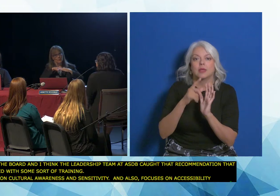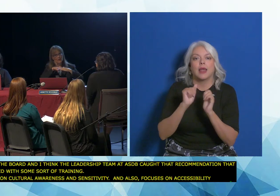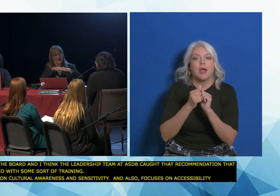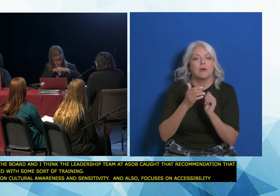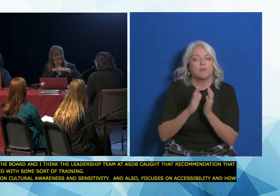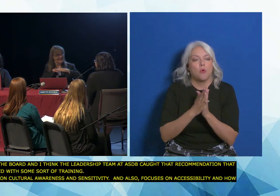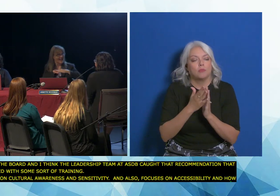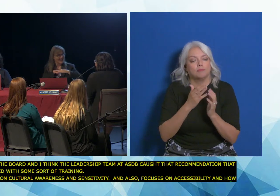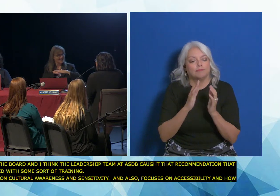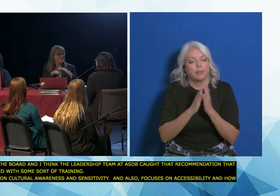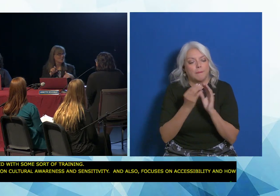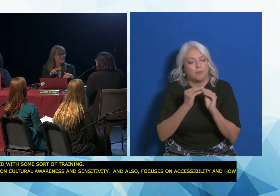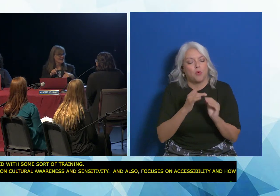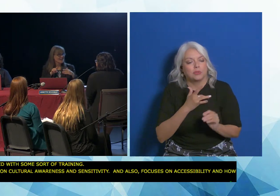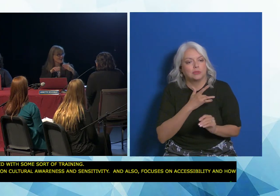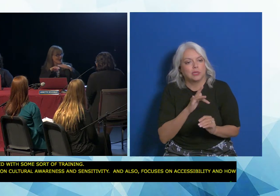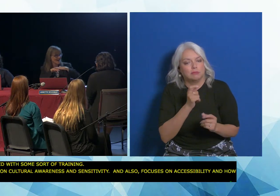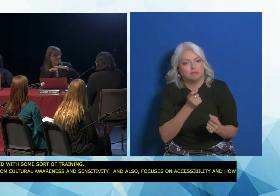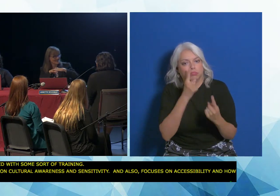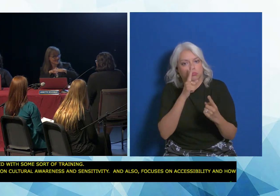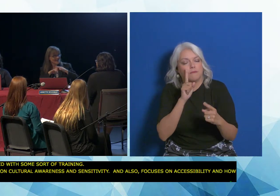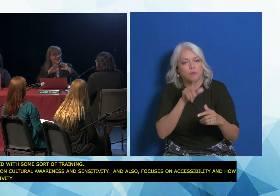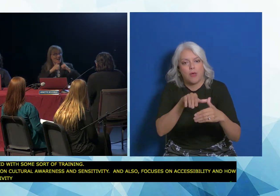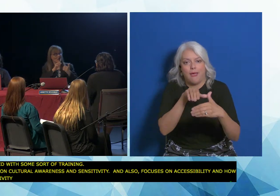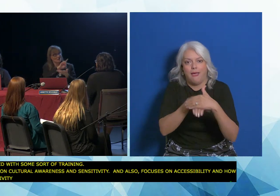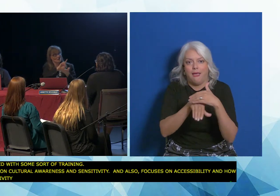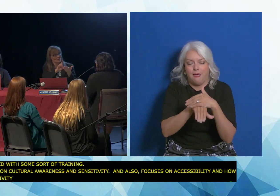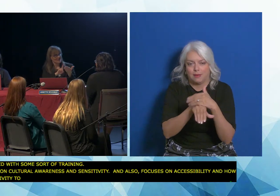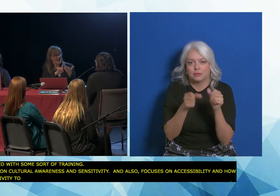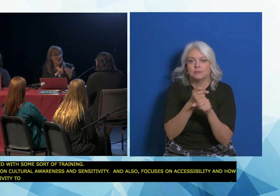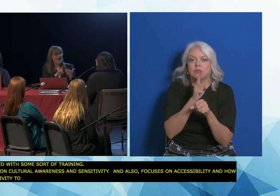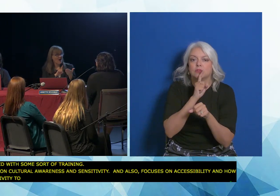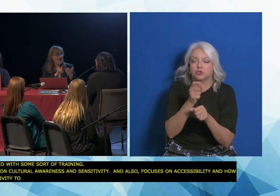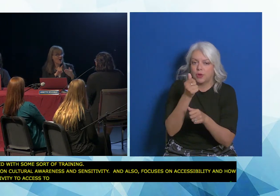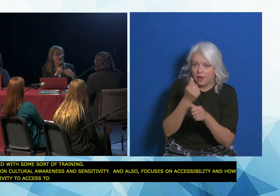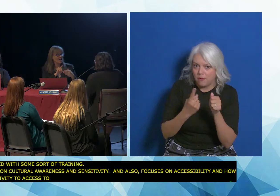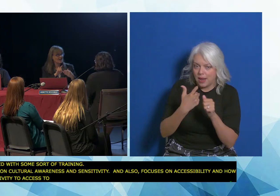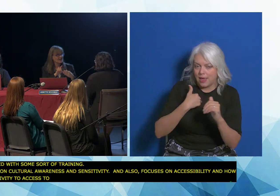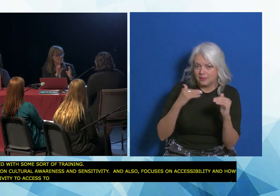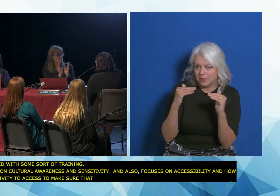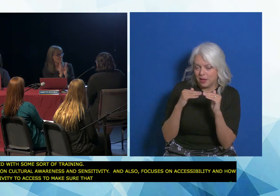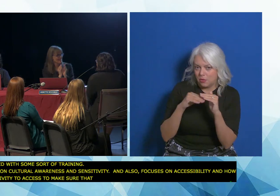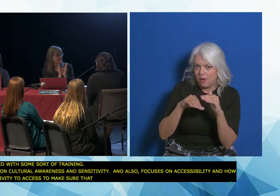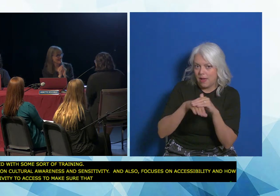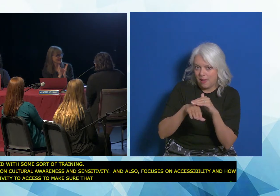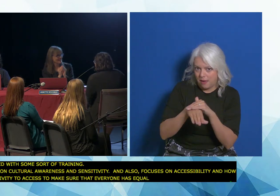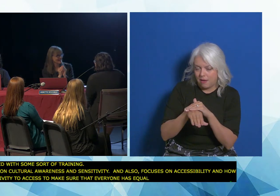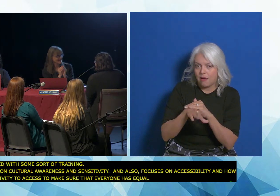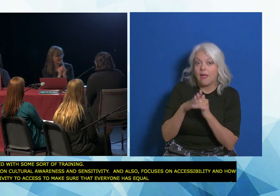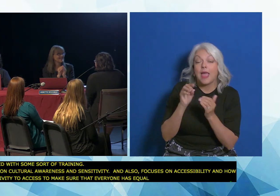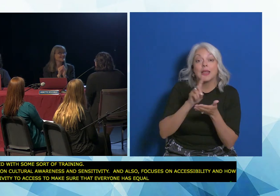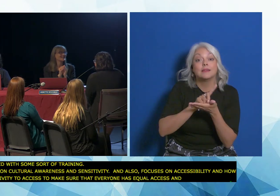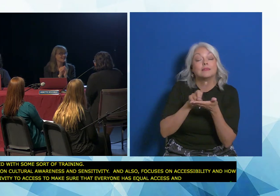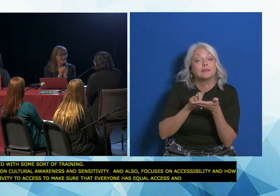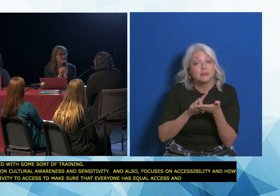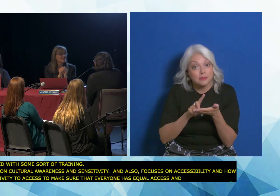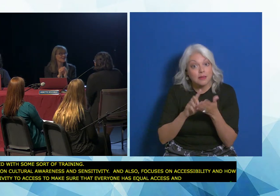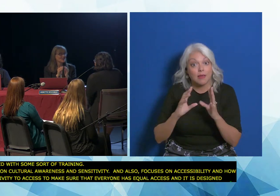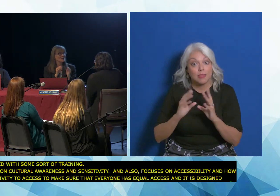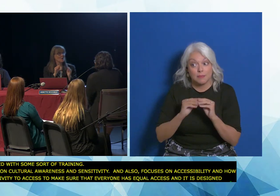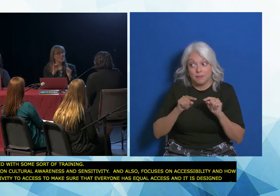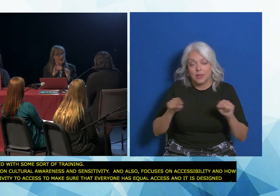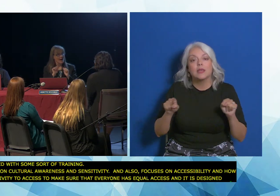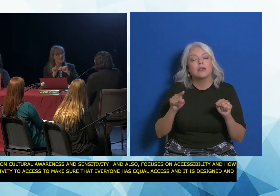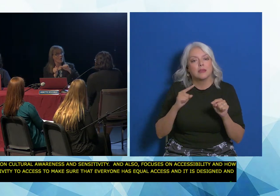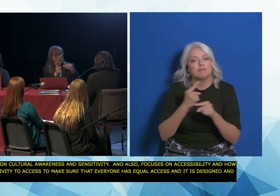more sensitive to access and to make sure that everyone has equal access, and it is designed, and we design the meetings